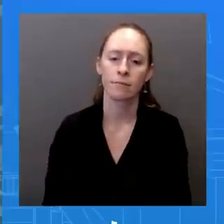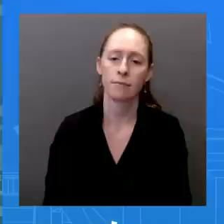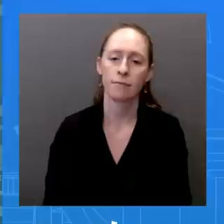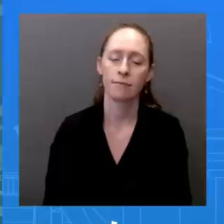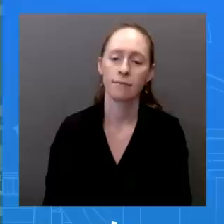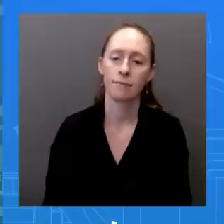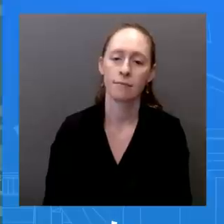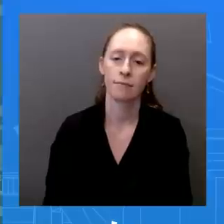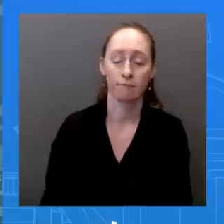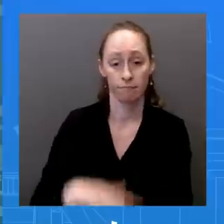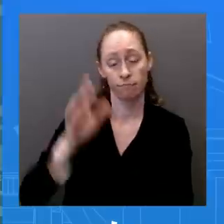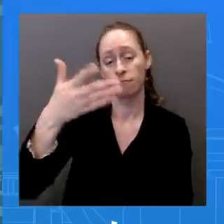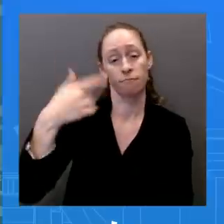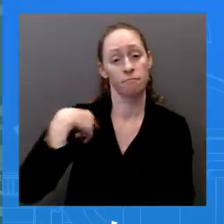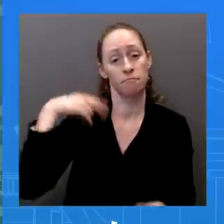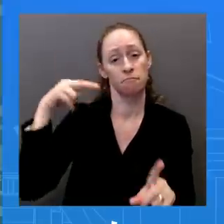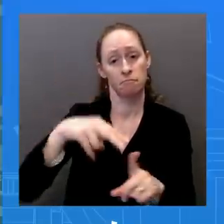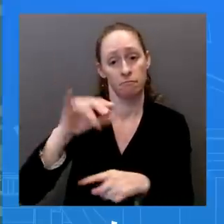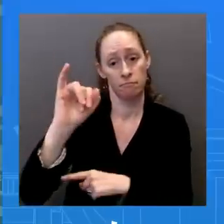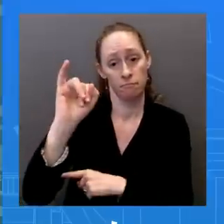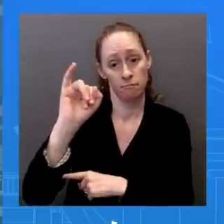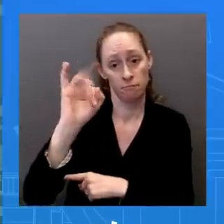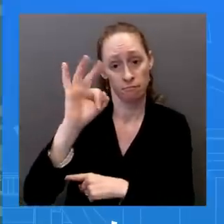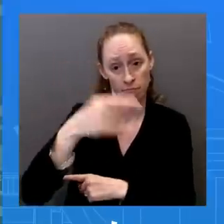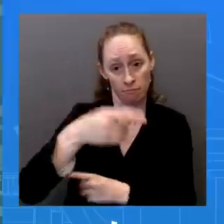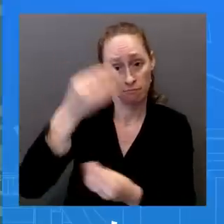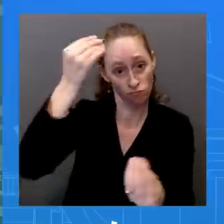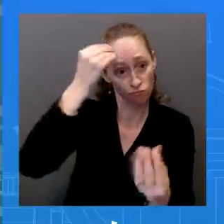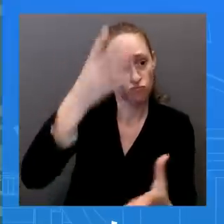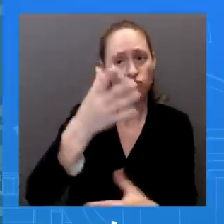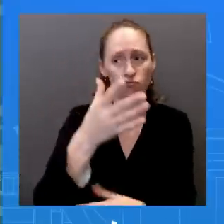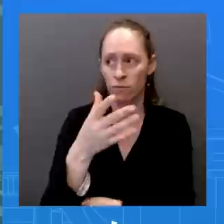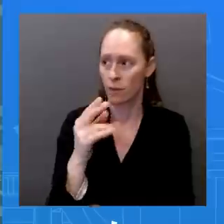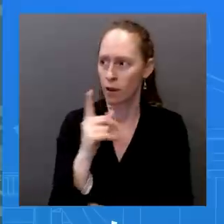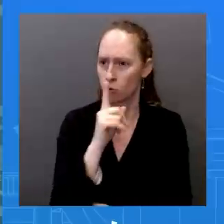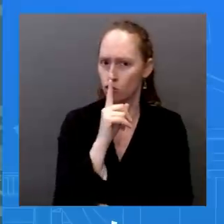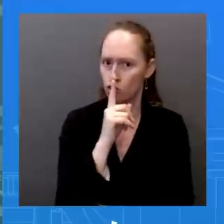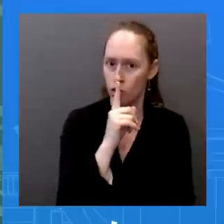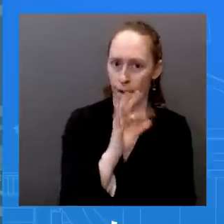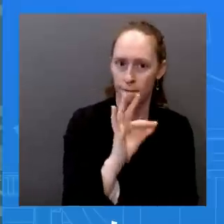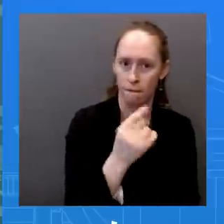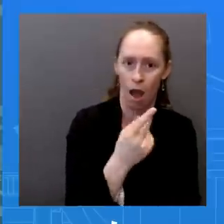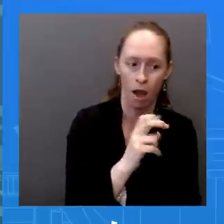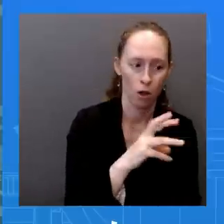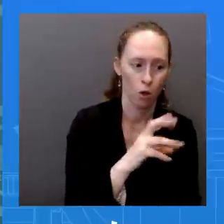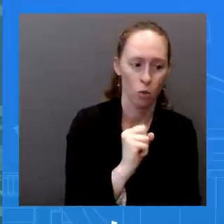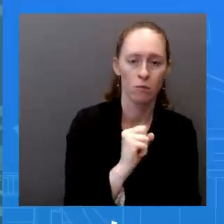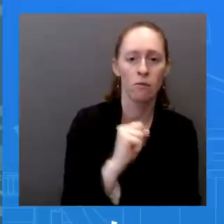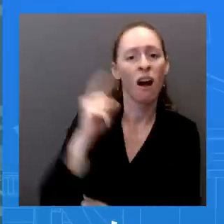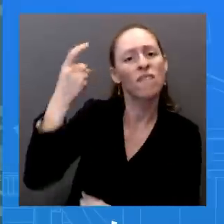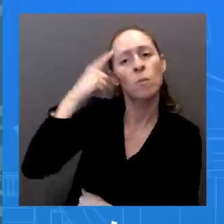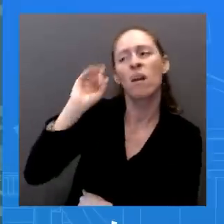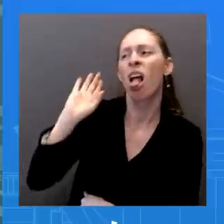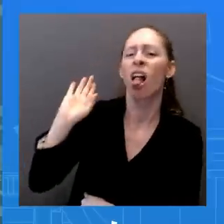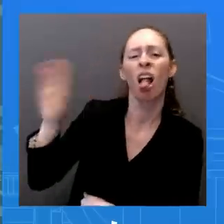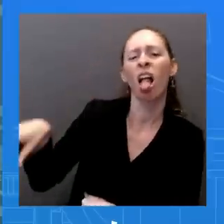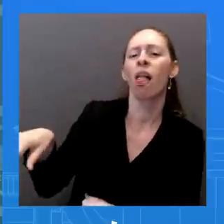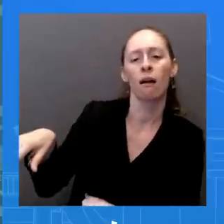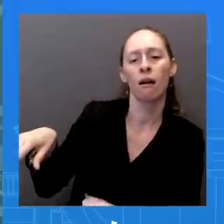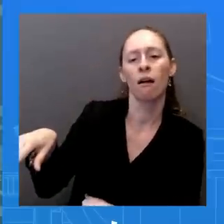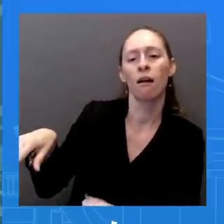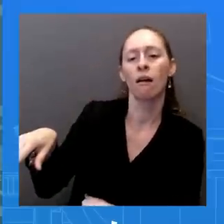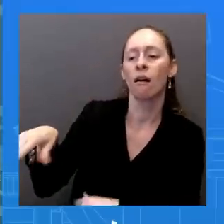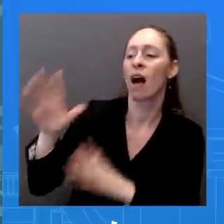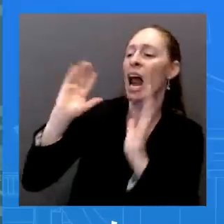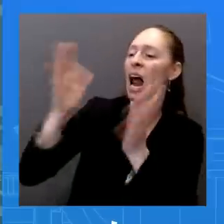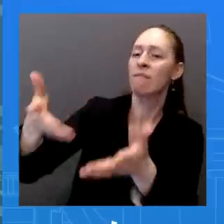to abandon children fleeing communism on the side of the street is not burden sharing. That is not the definition that